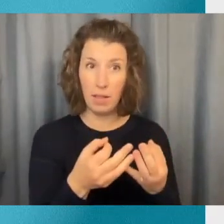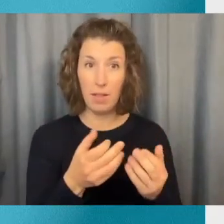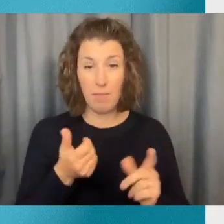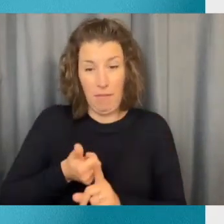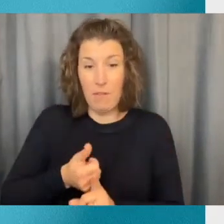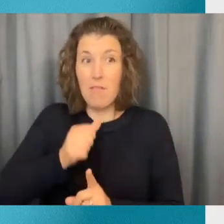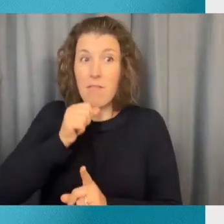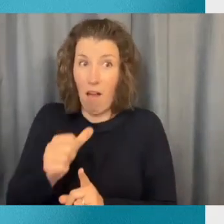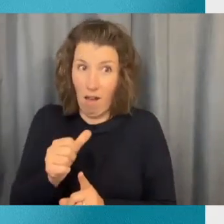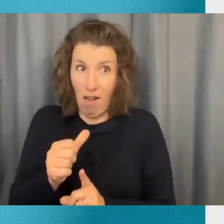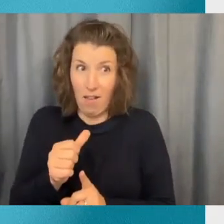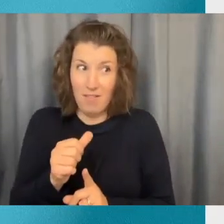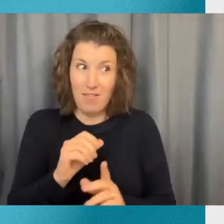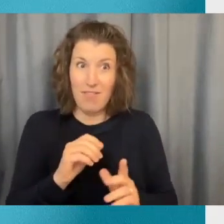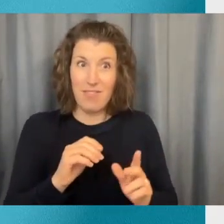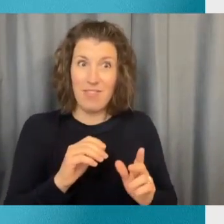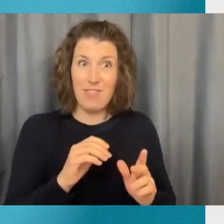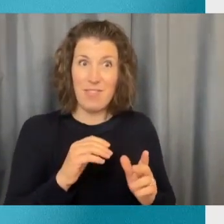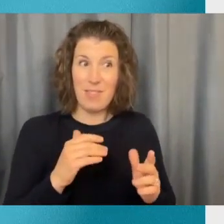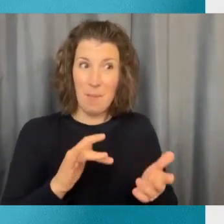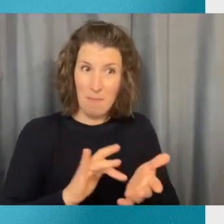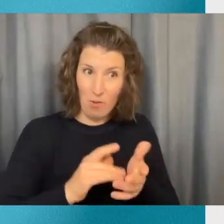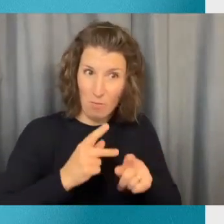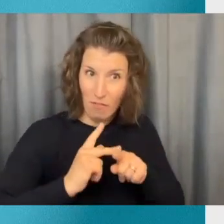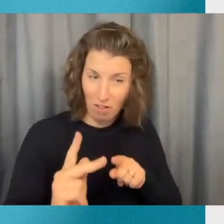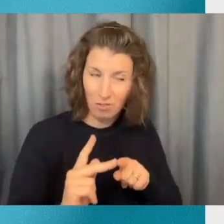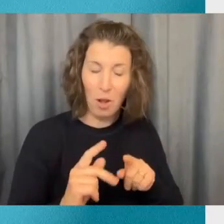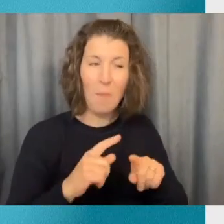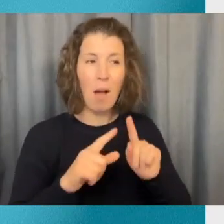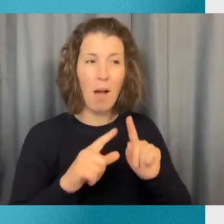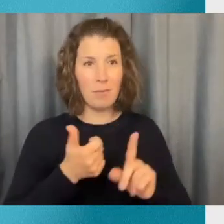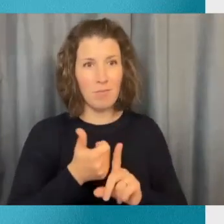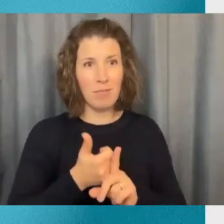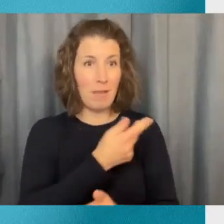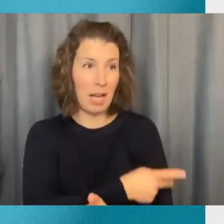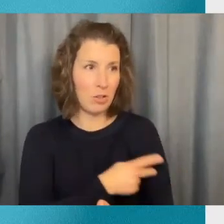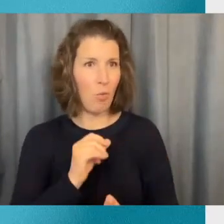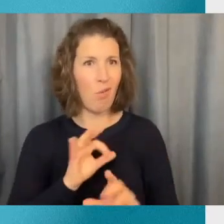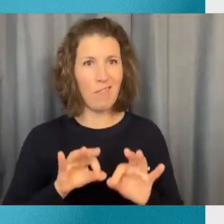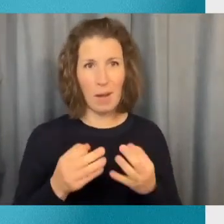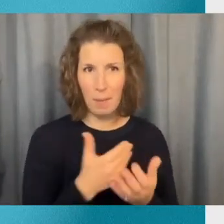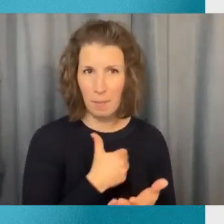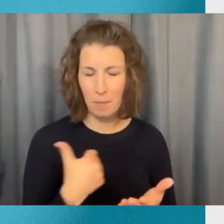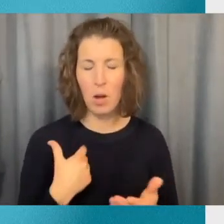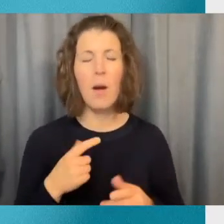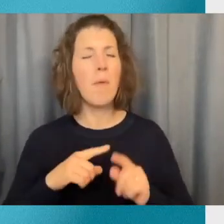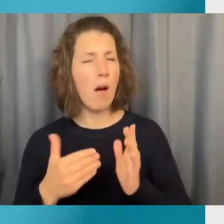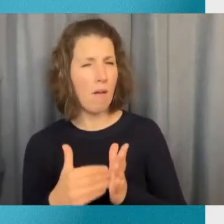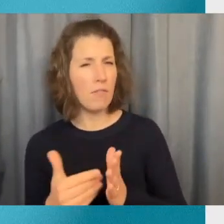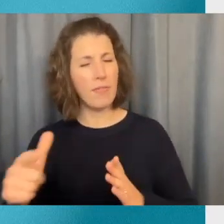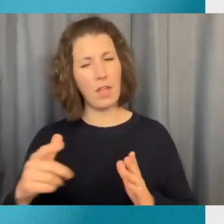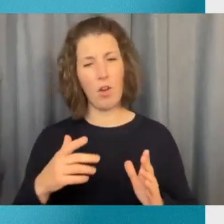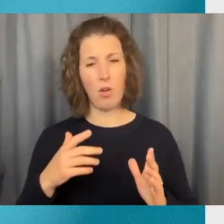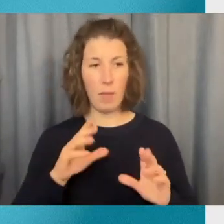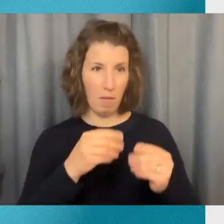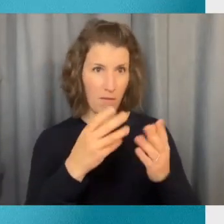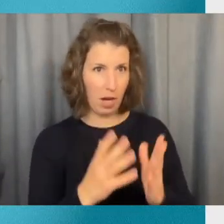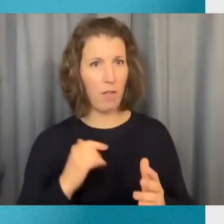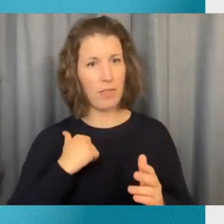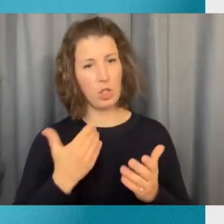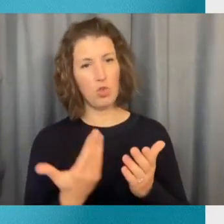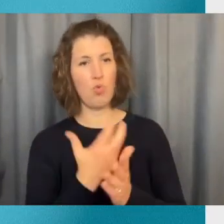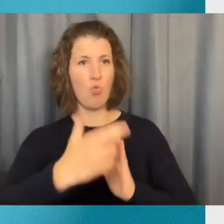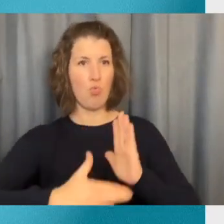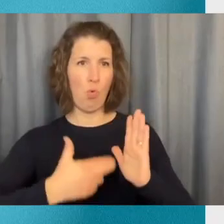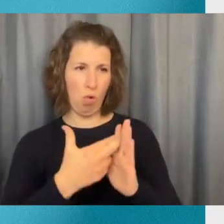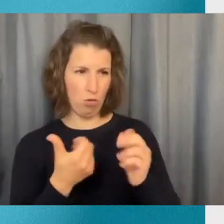side of the stethoscope and they're the family member or the patient. But a lot of times they are the provider or this new kind of role they're trying to take on. And